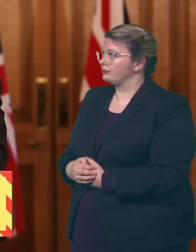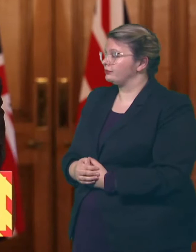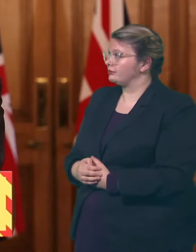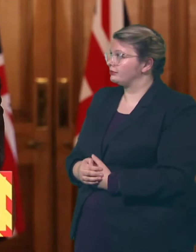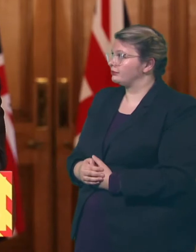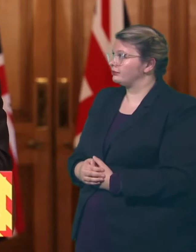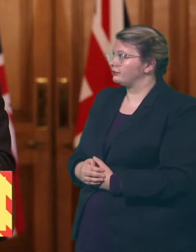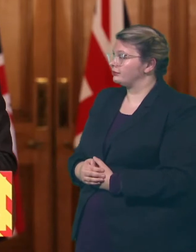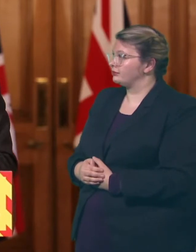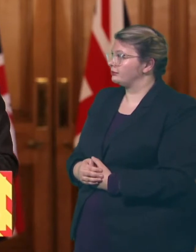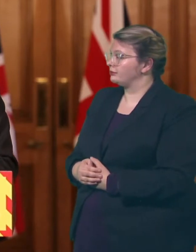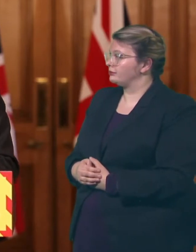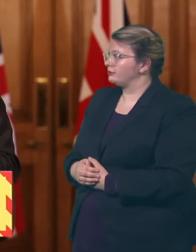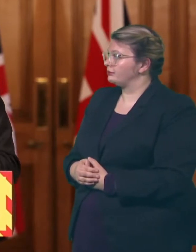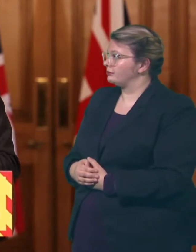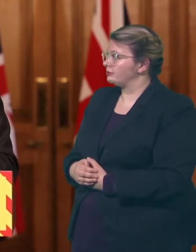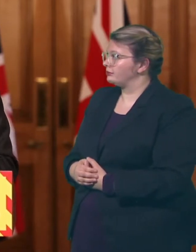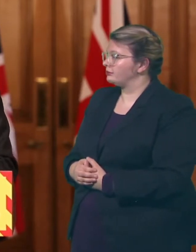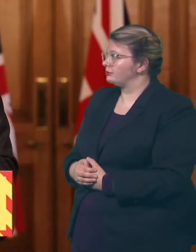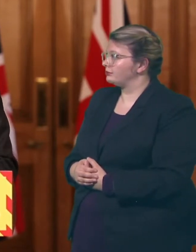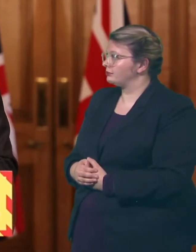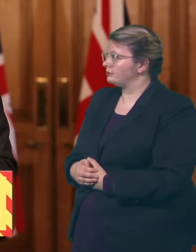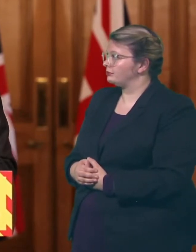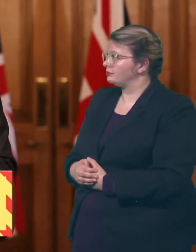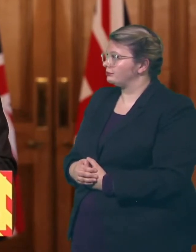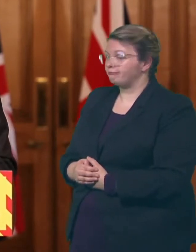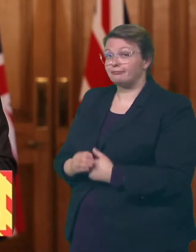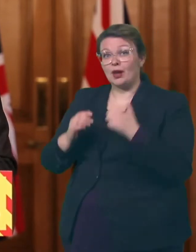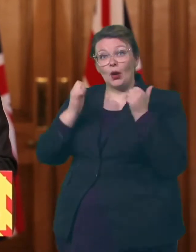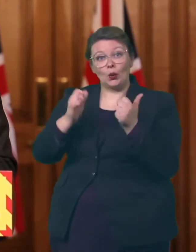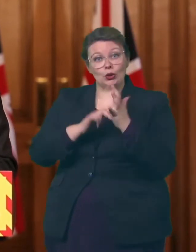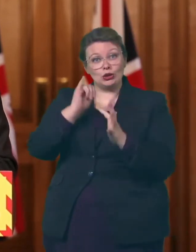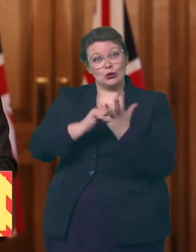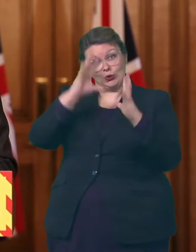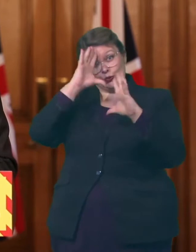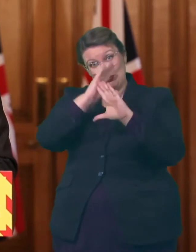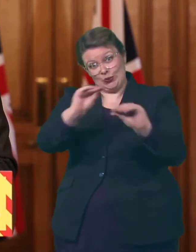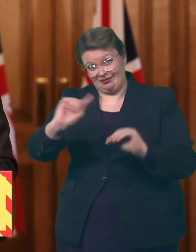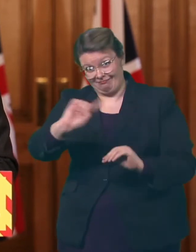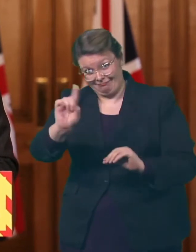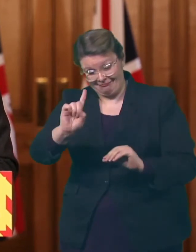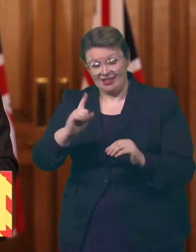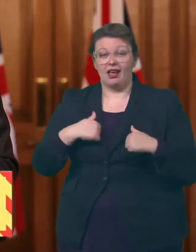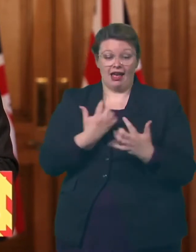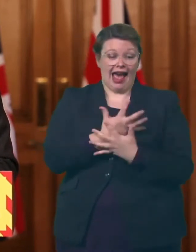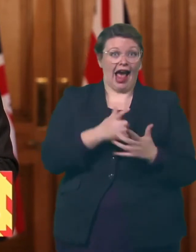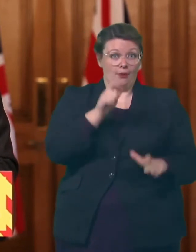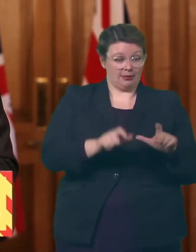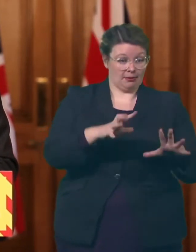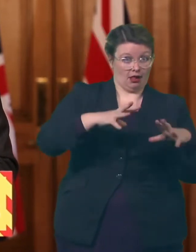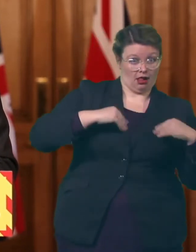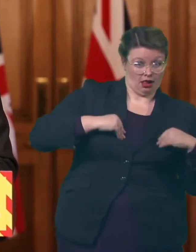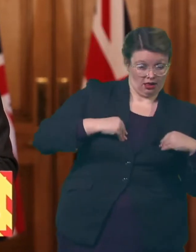hospitalizations and deaths, which has had a grim inevitability throughout 2020, that link is